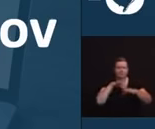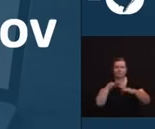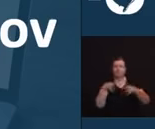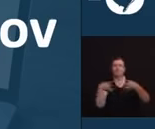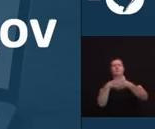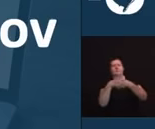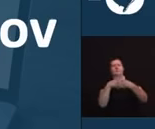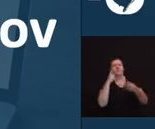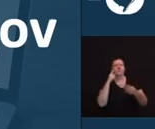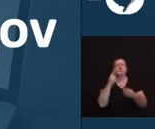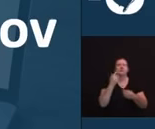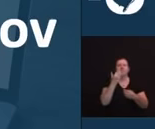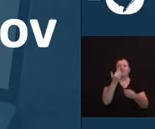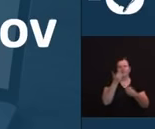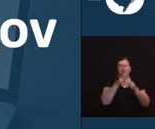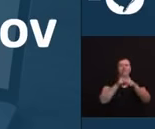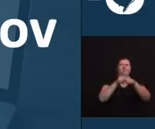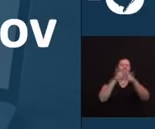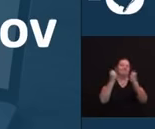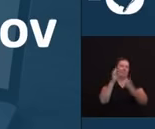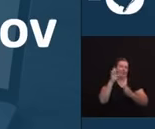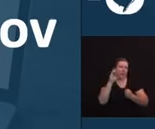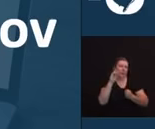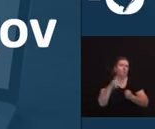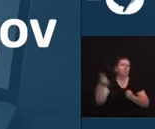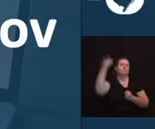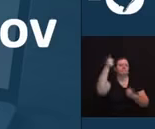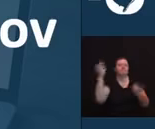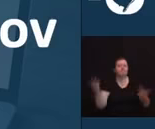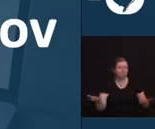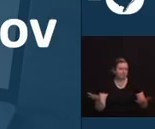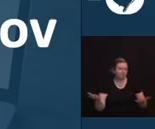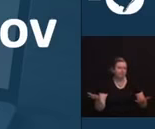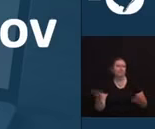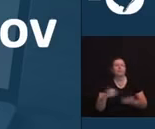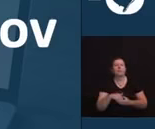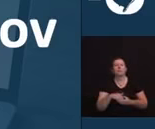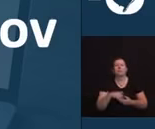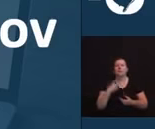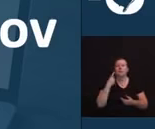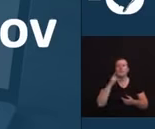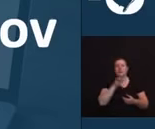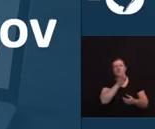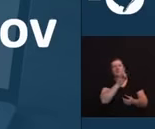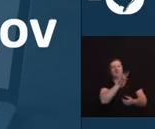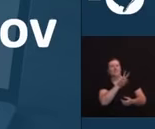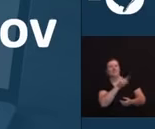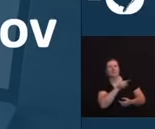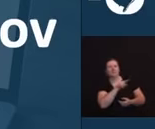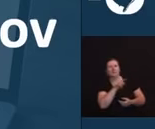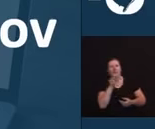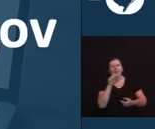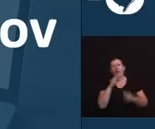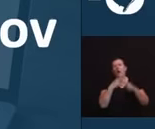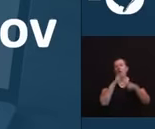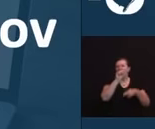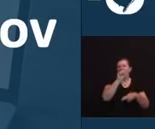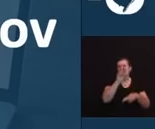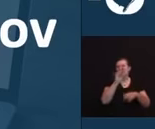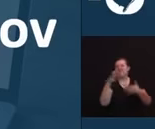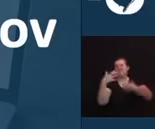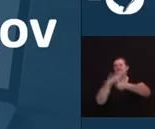order violations. And ABC will continue making these checks throughout this week. And just folks should expect that this is the